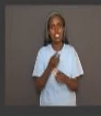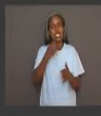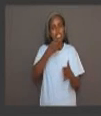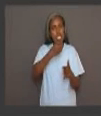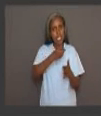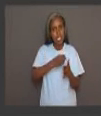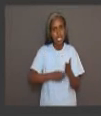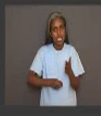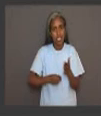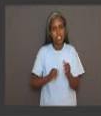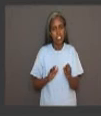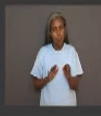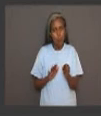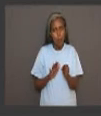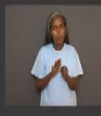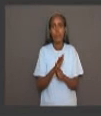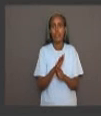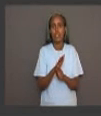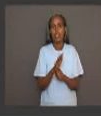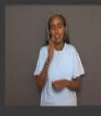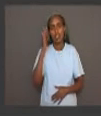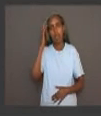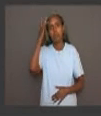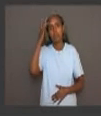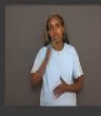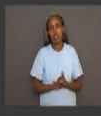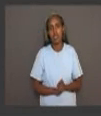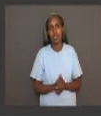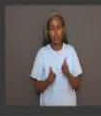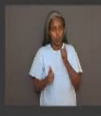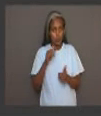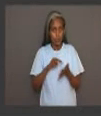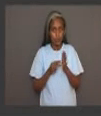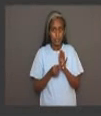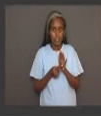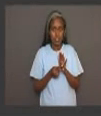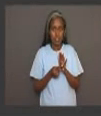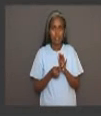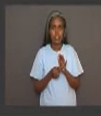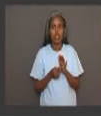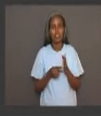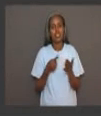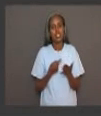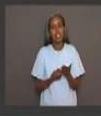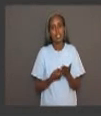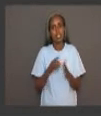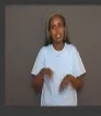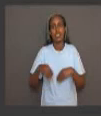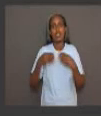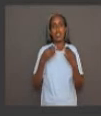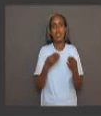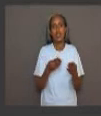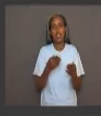results are completely arbitrary, which means that they can give